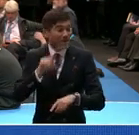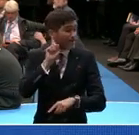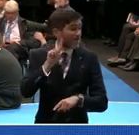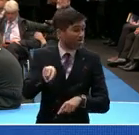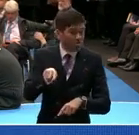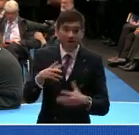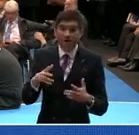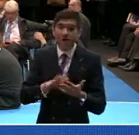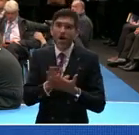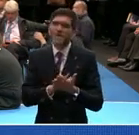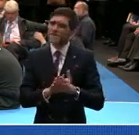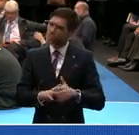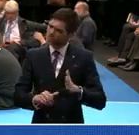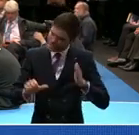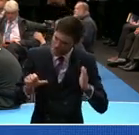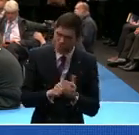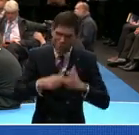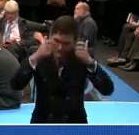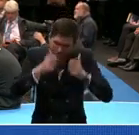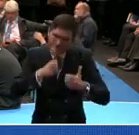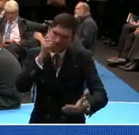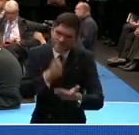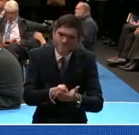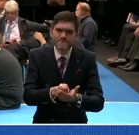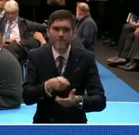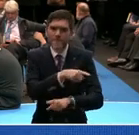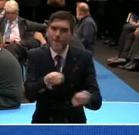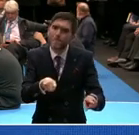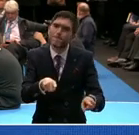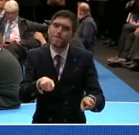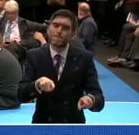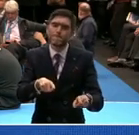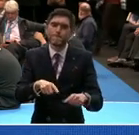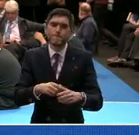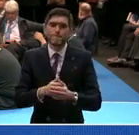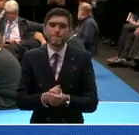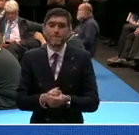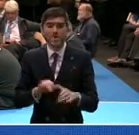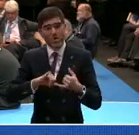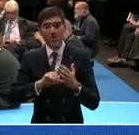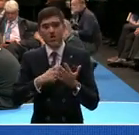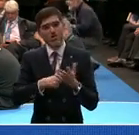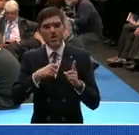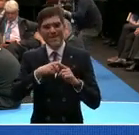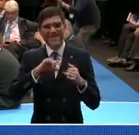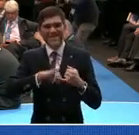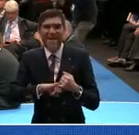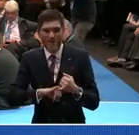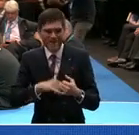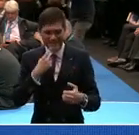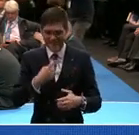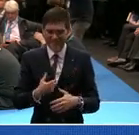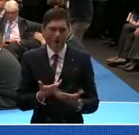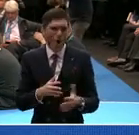misuse, there'll be the harshest possible legal sanctions and consequences. So while Sir Keir Starmer backs calls to